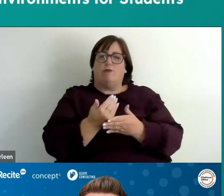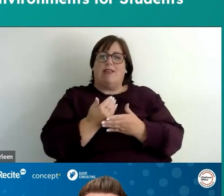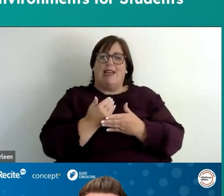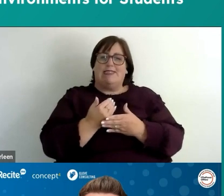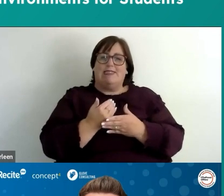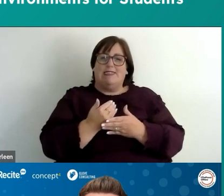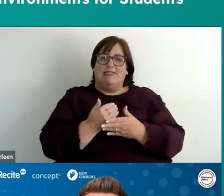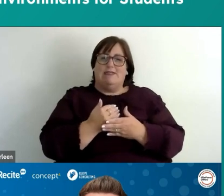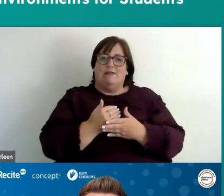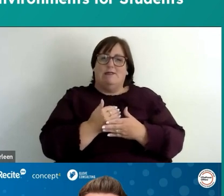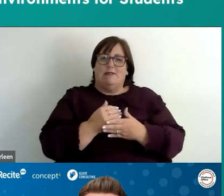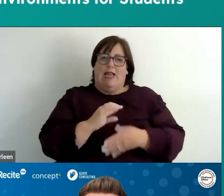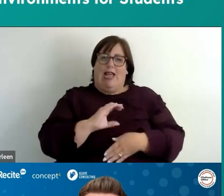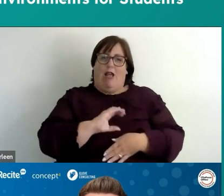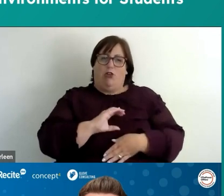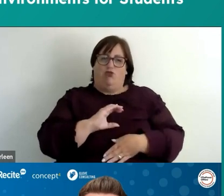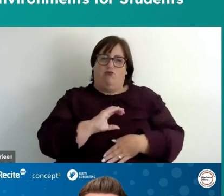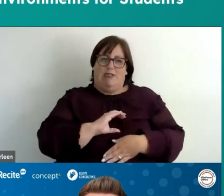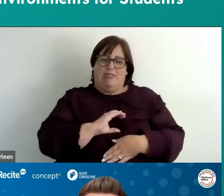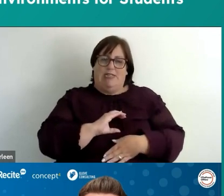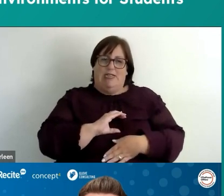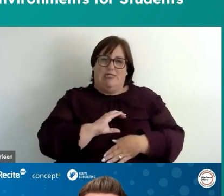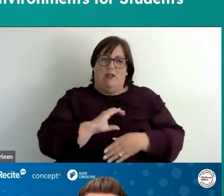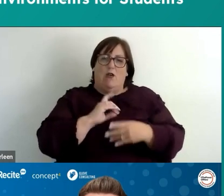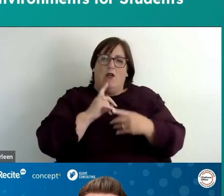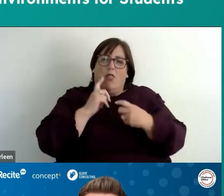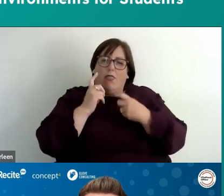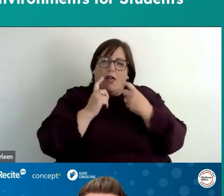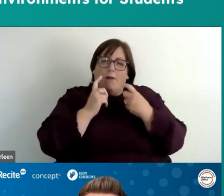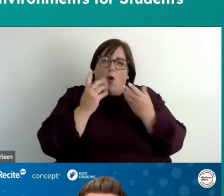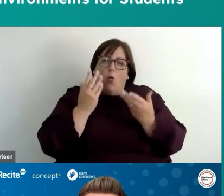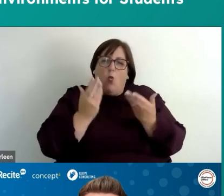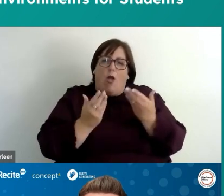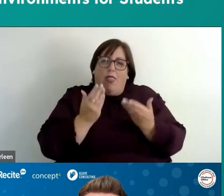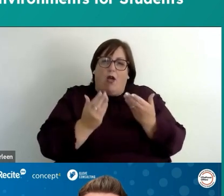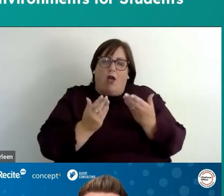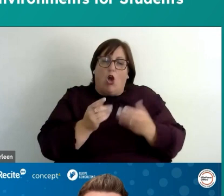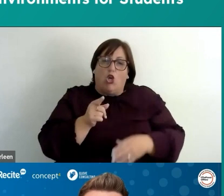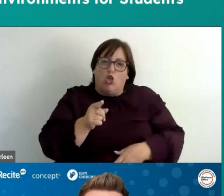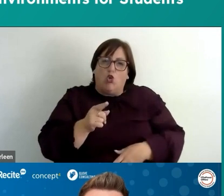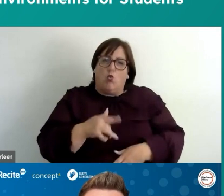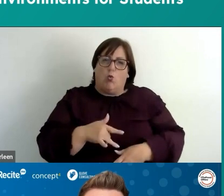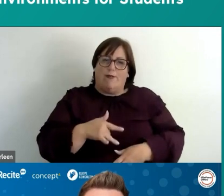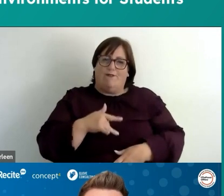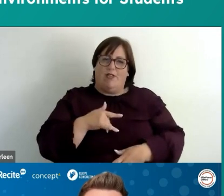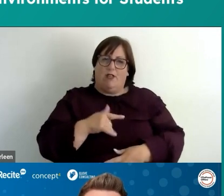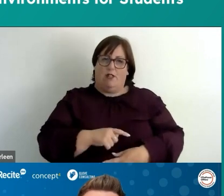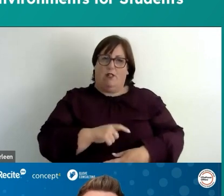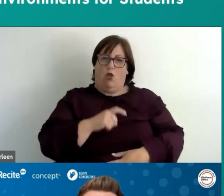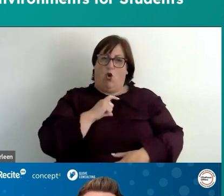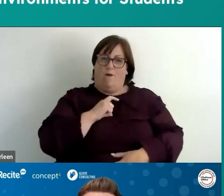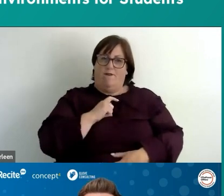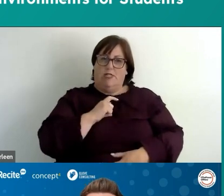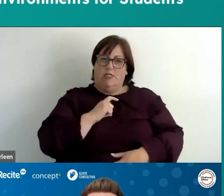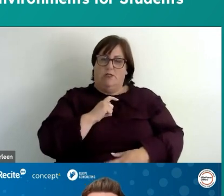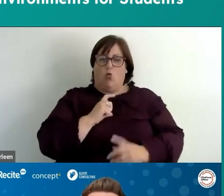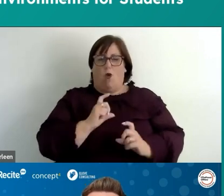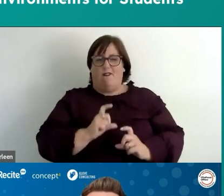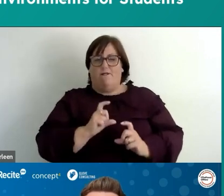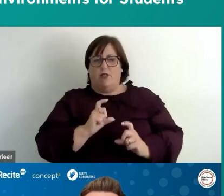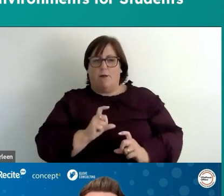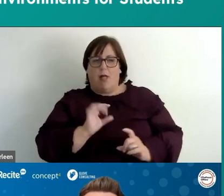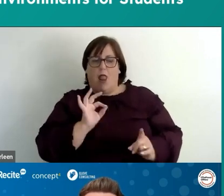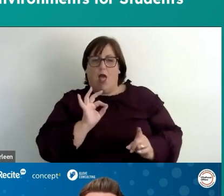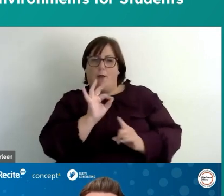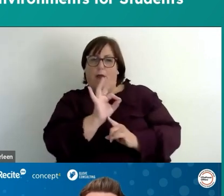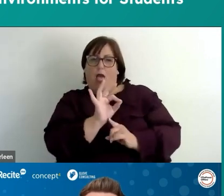feel comfortable applying for a particular role, any role, and whether it's somewhere that encourages you and makes you feel like